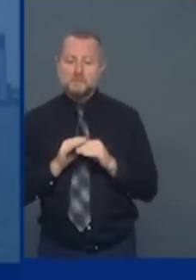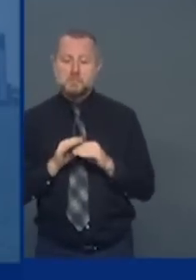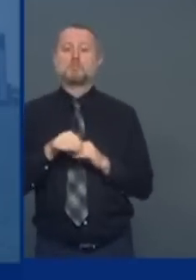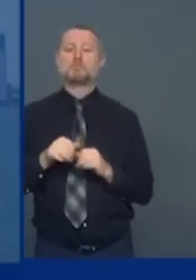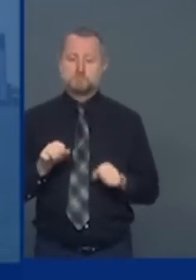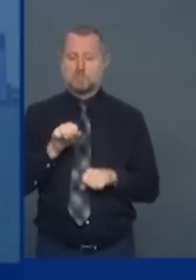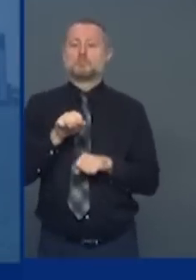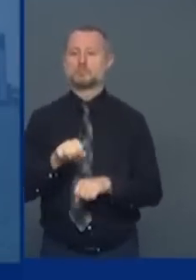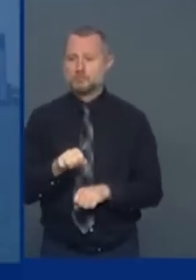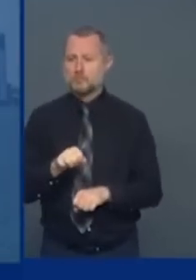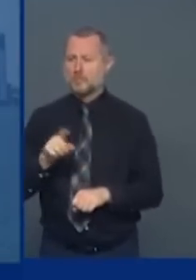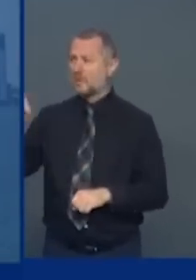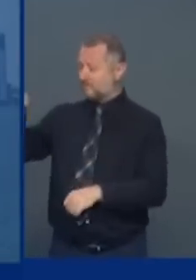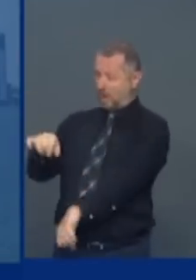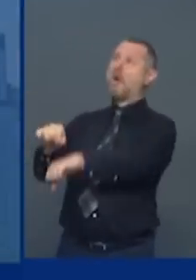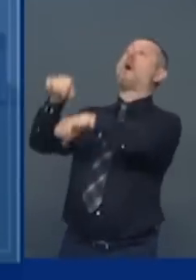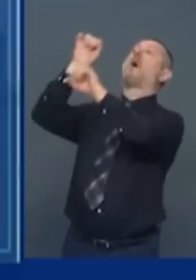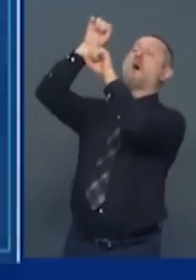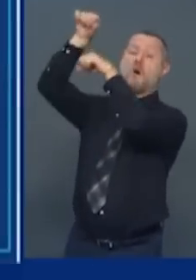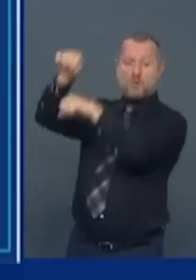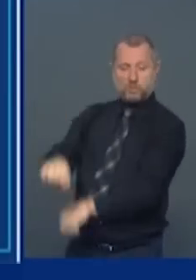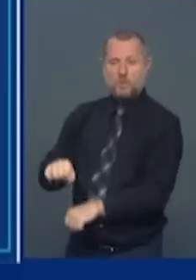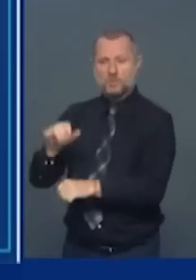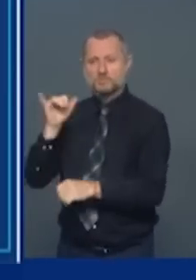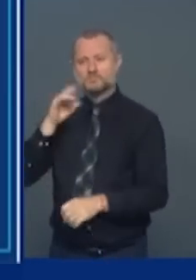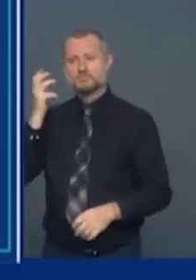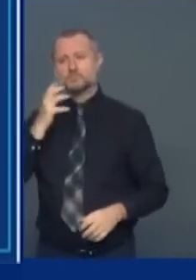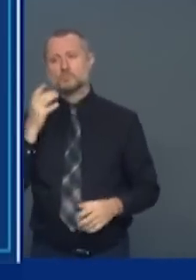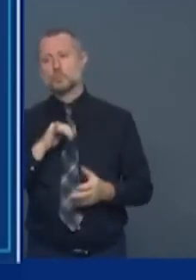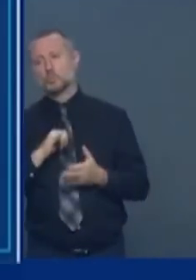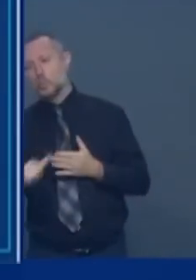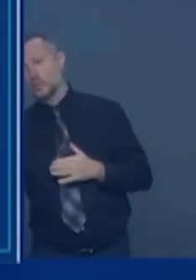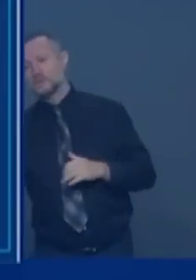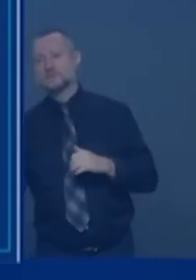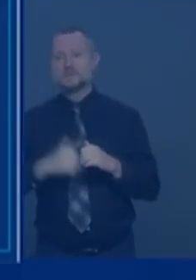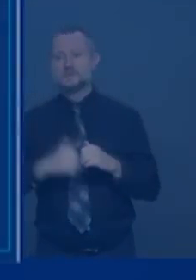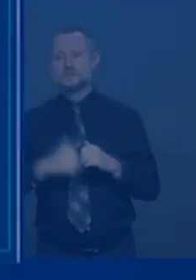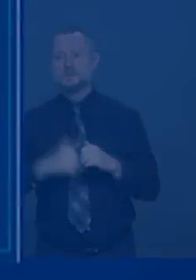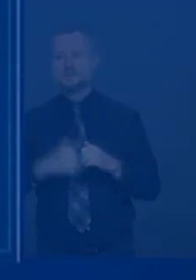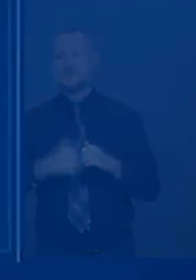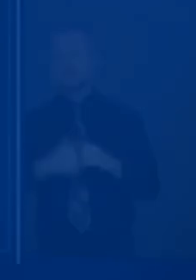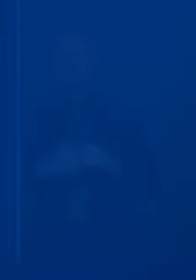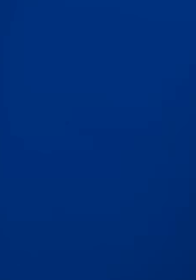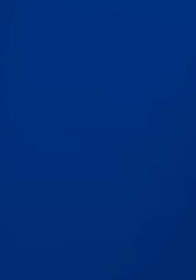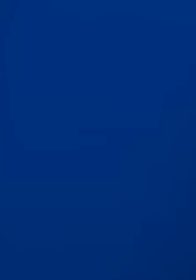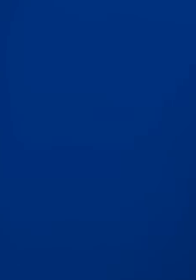because we're New York tough, smart, united, disciplined. Most of all, loving.